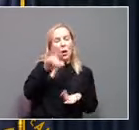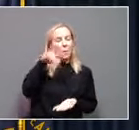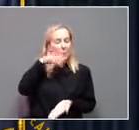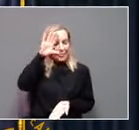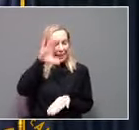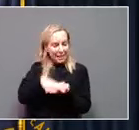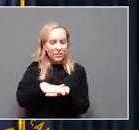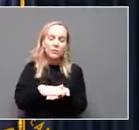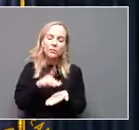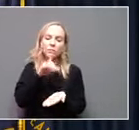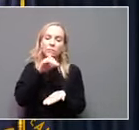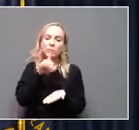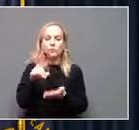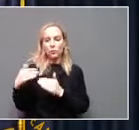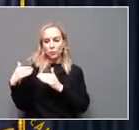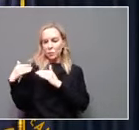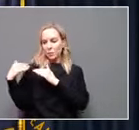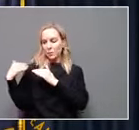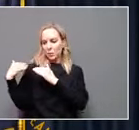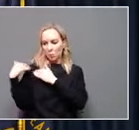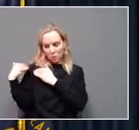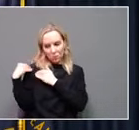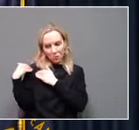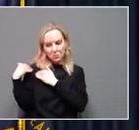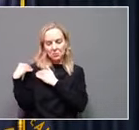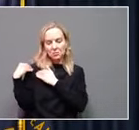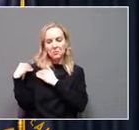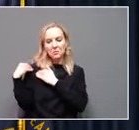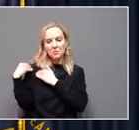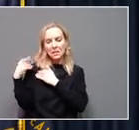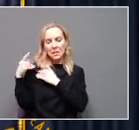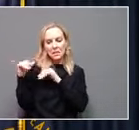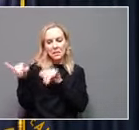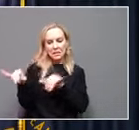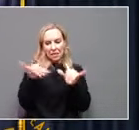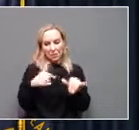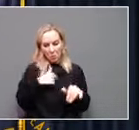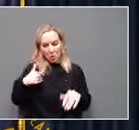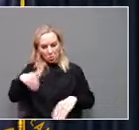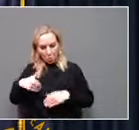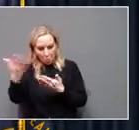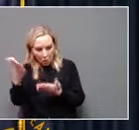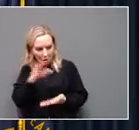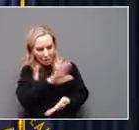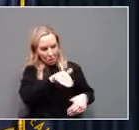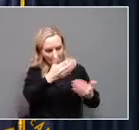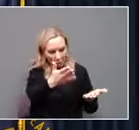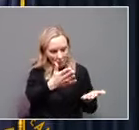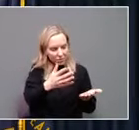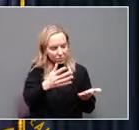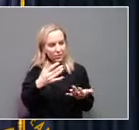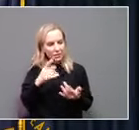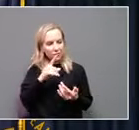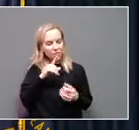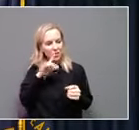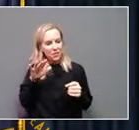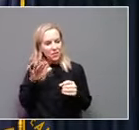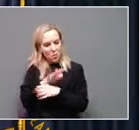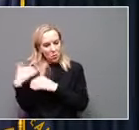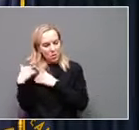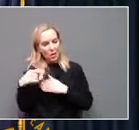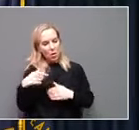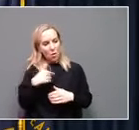it is as responsible as the budget that we proposed. And it still doesn't invest the ways that